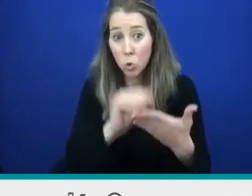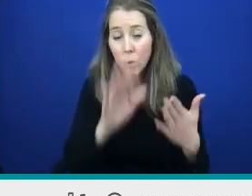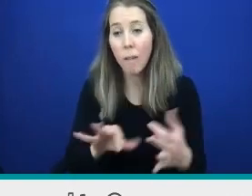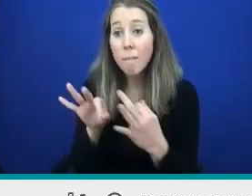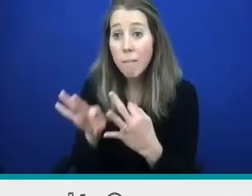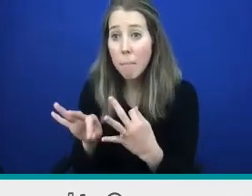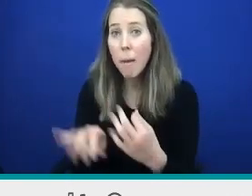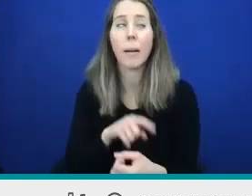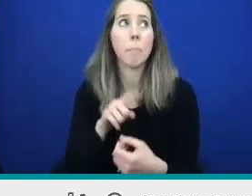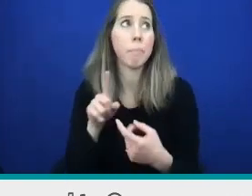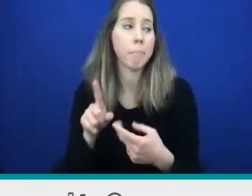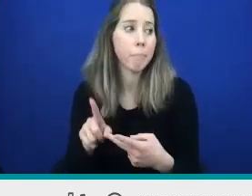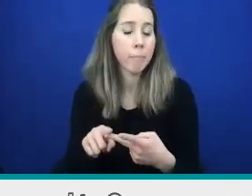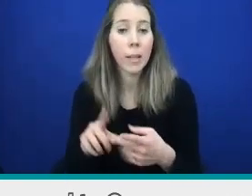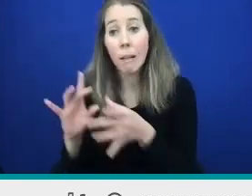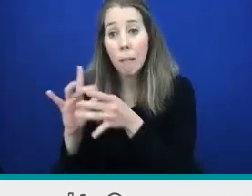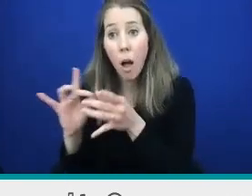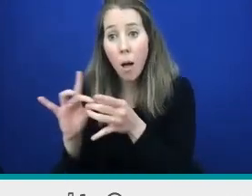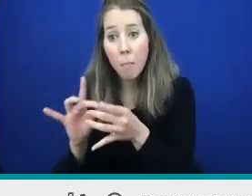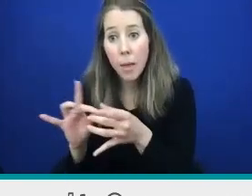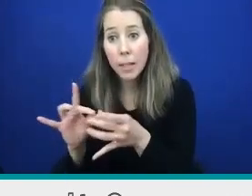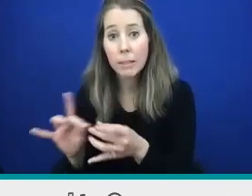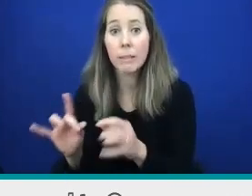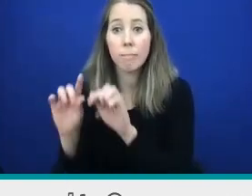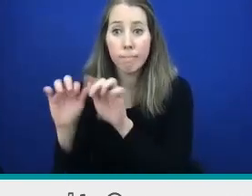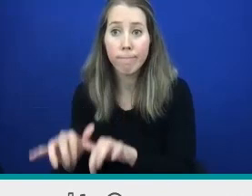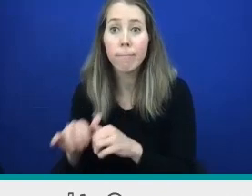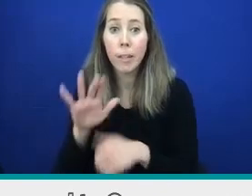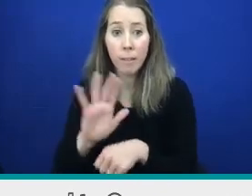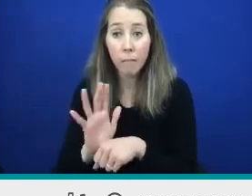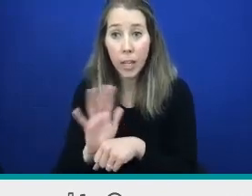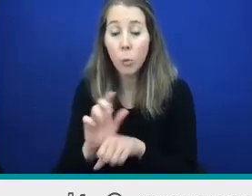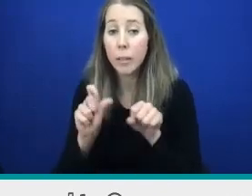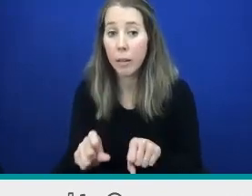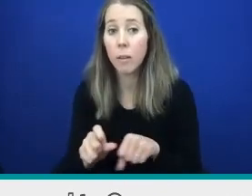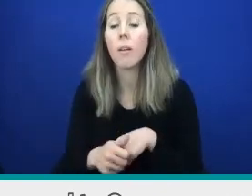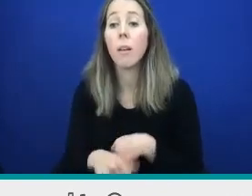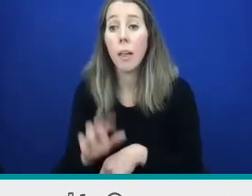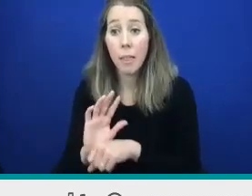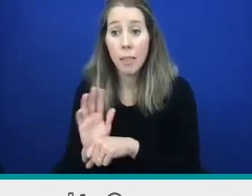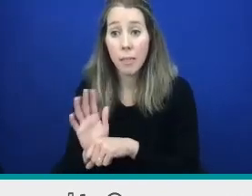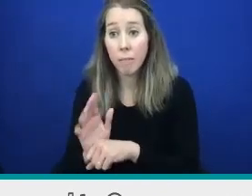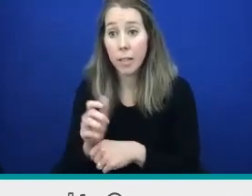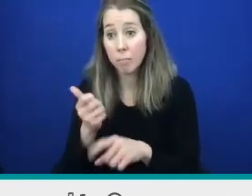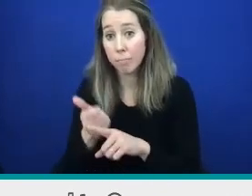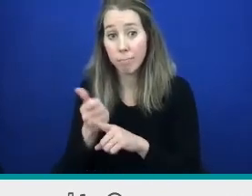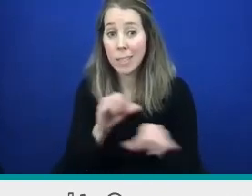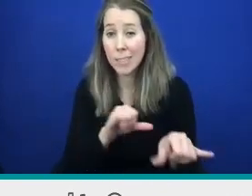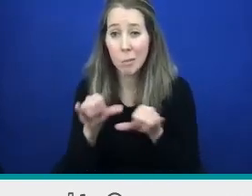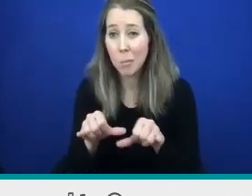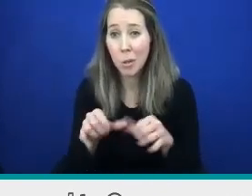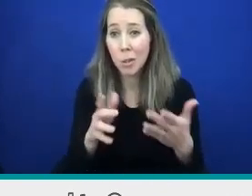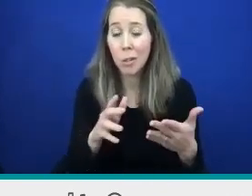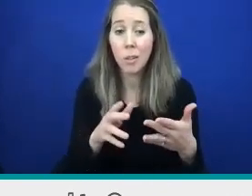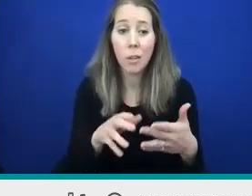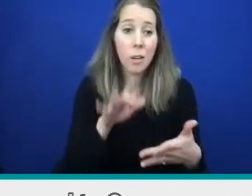feedback. I can comment all over their video itself. The video itself will play similar to what you're used to: pause,